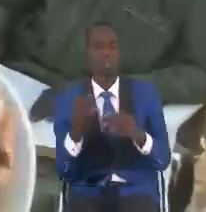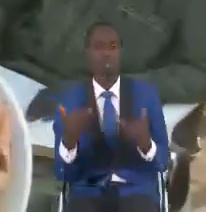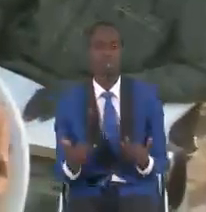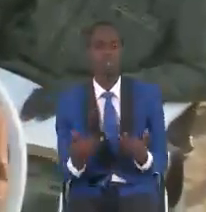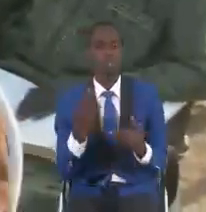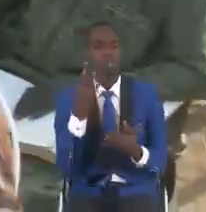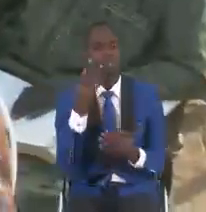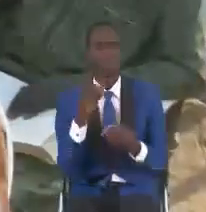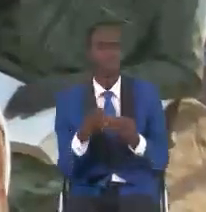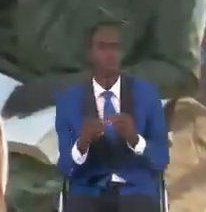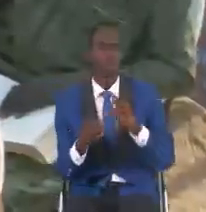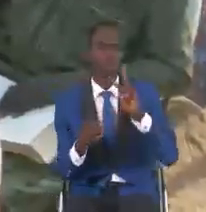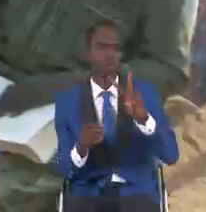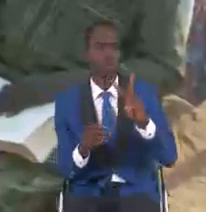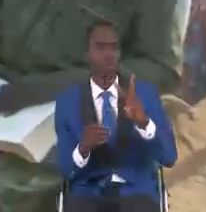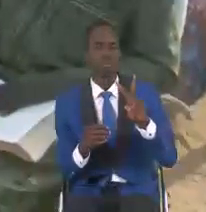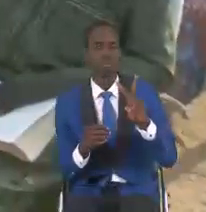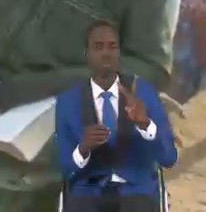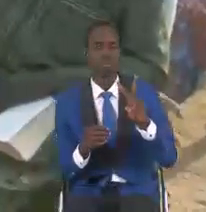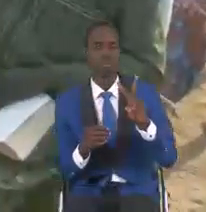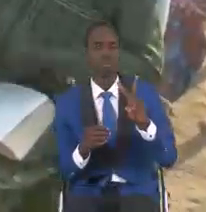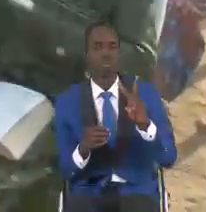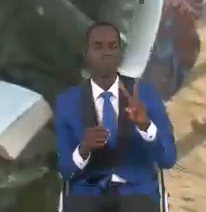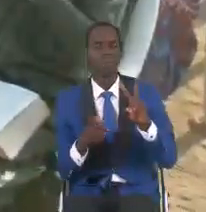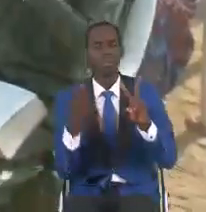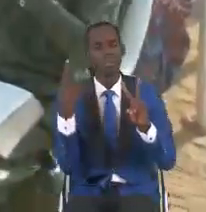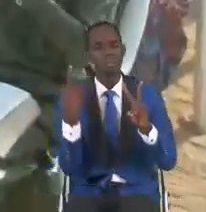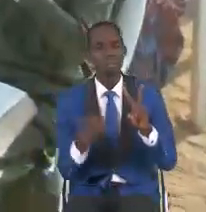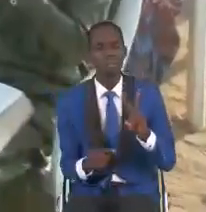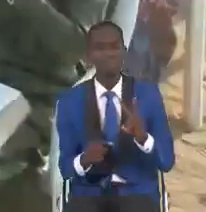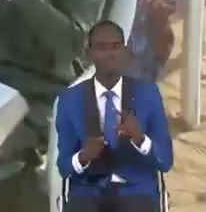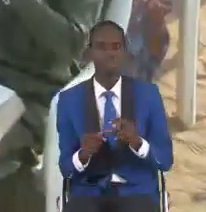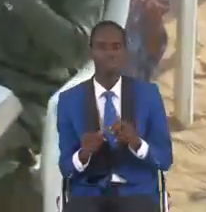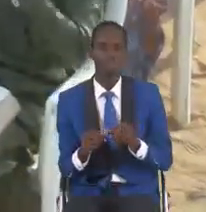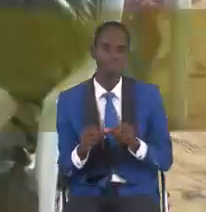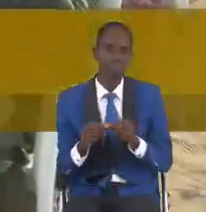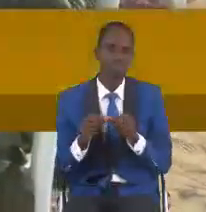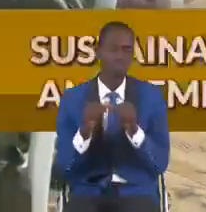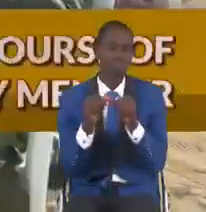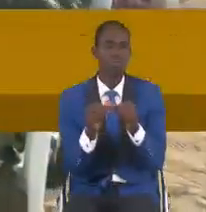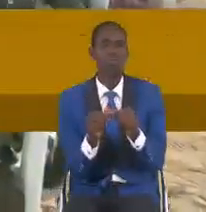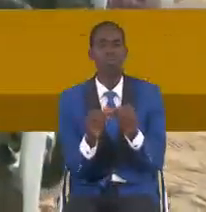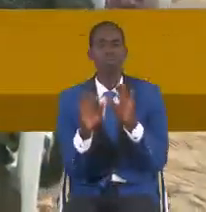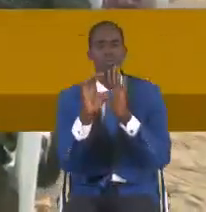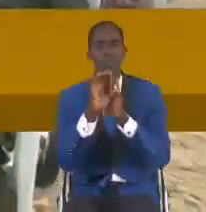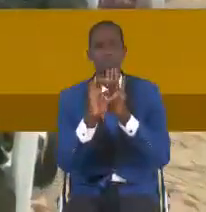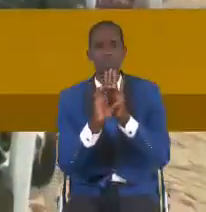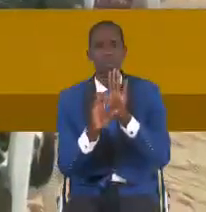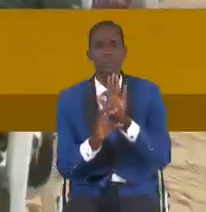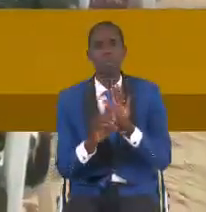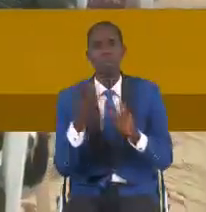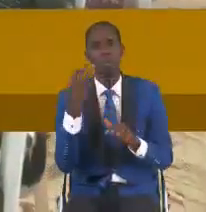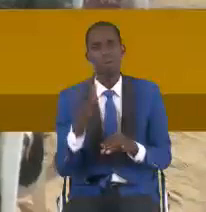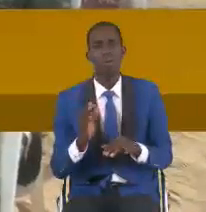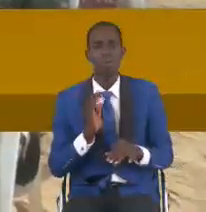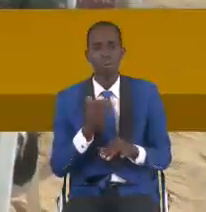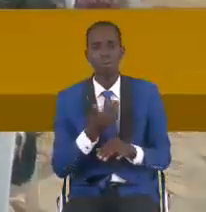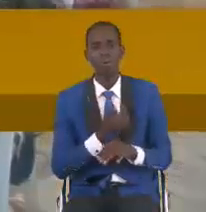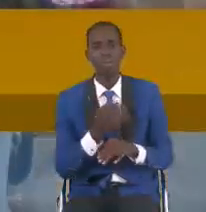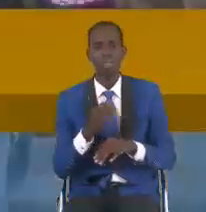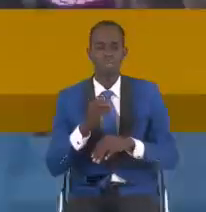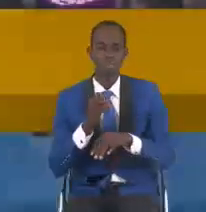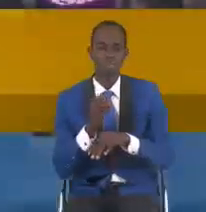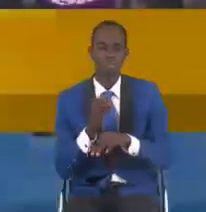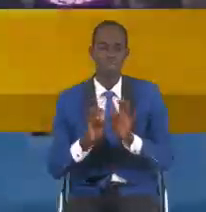two now, and is the sustainable cause of an exemplary mentor. What a